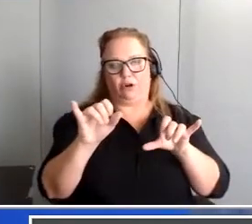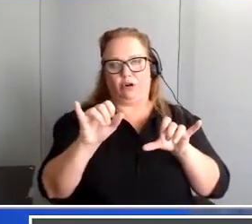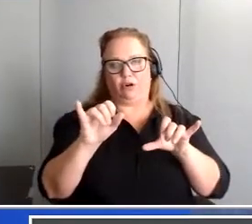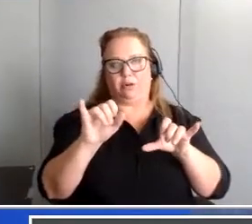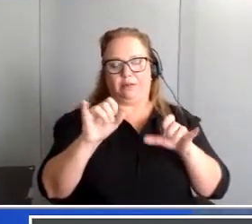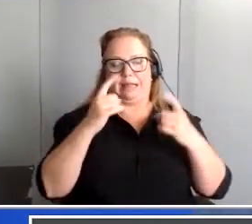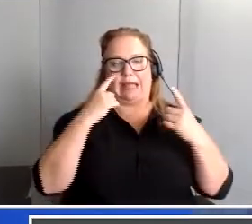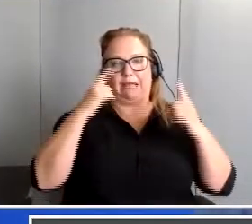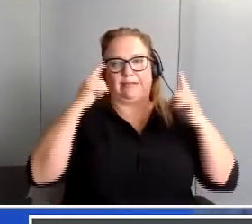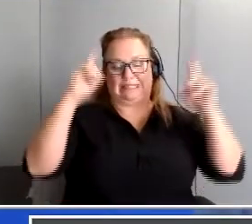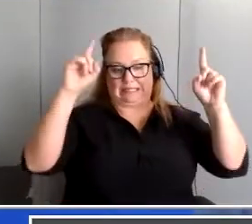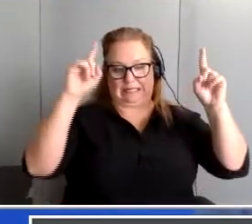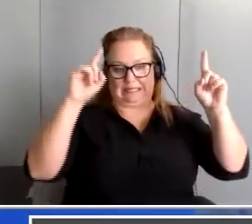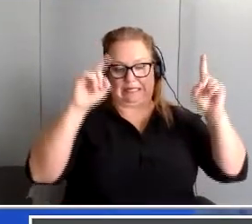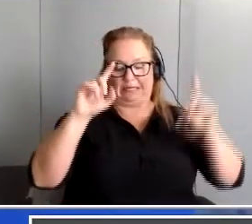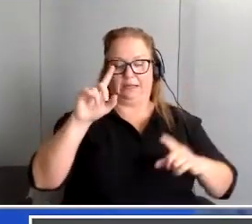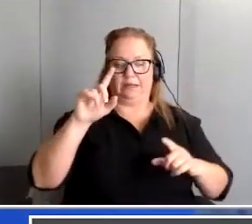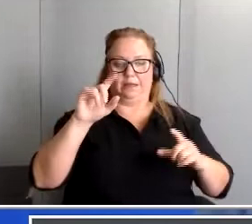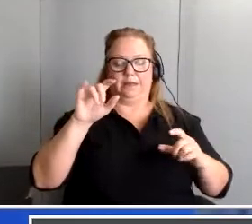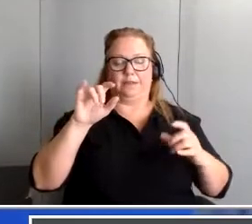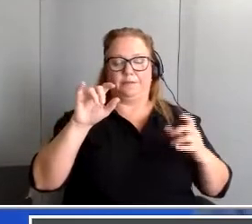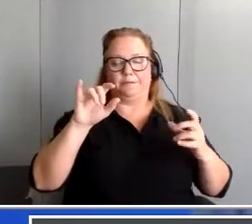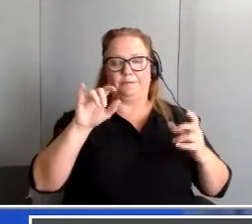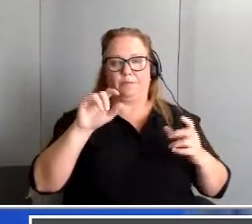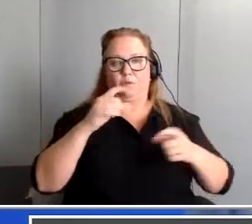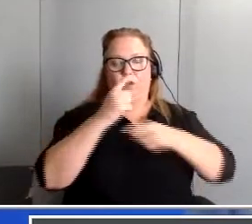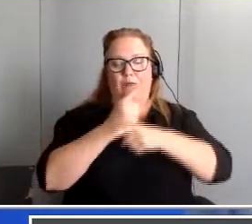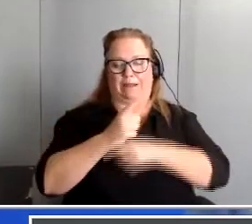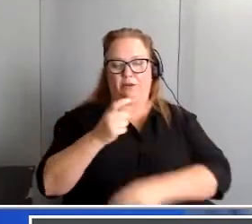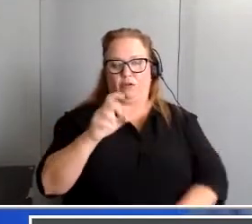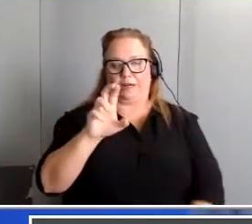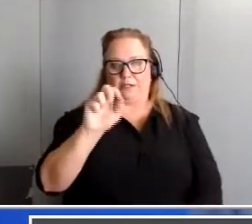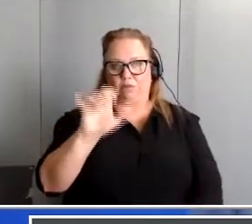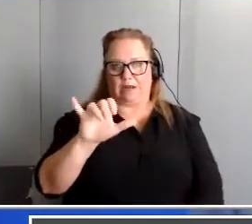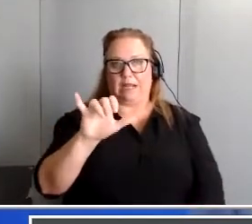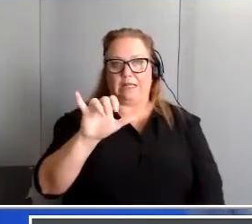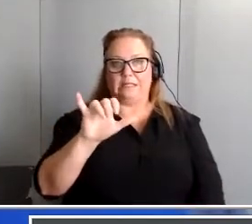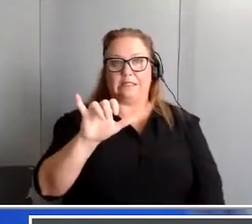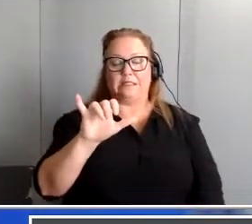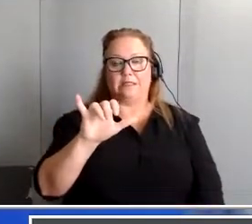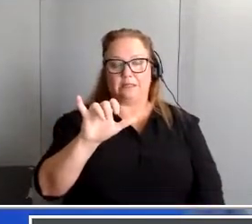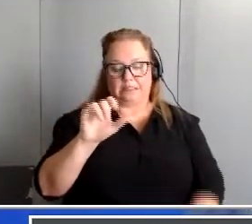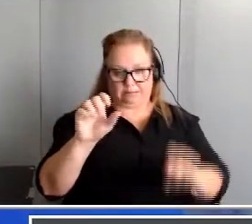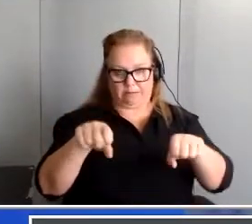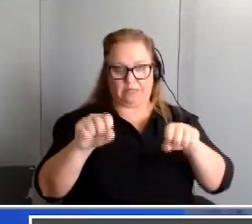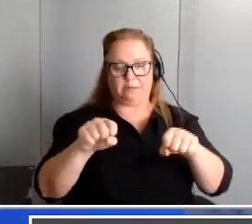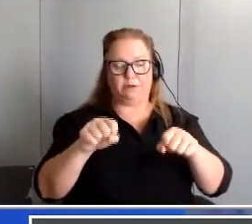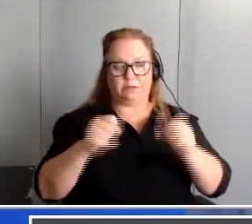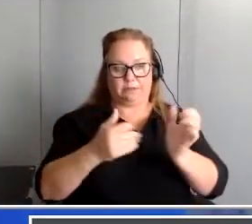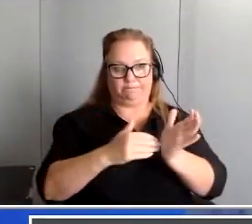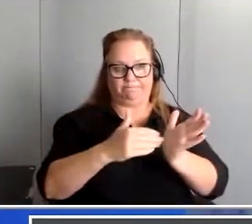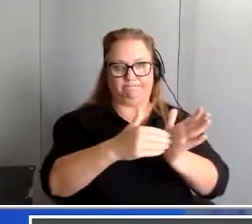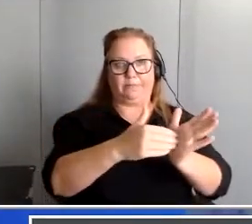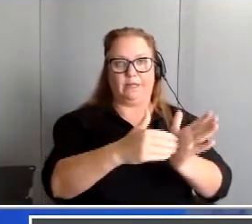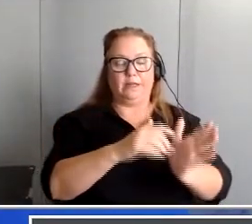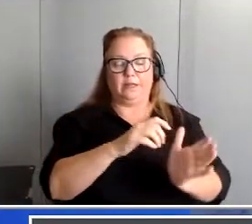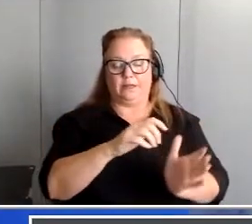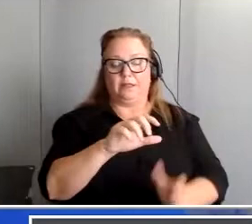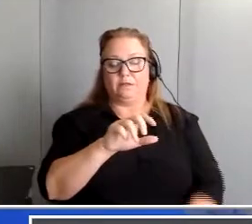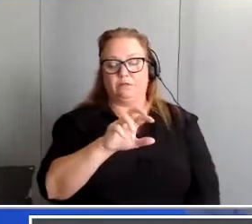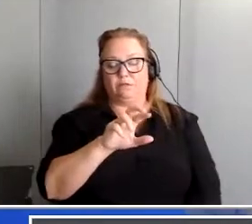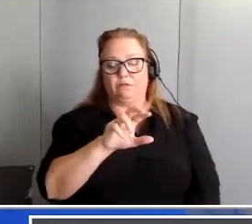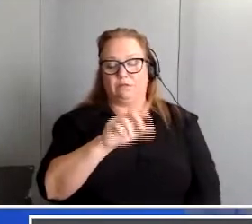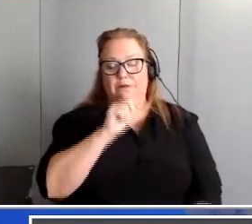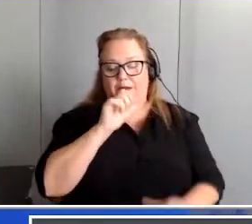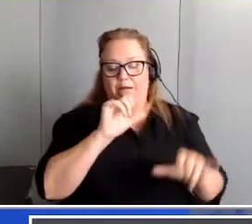it's dosed to be similar to efficacy with regular x-rays. So it is possible to have recurrences. They're uncommon, but it's possible